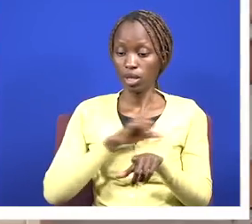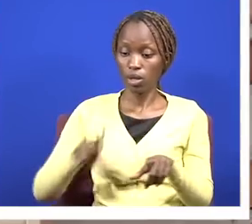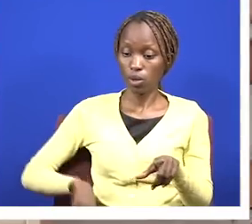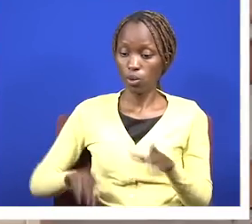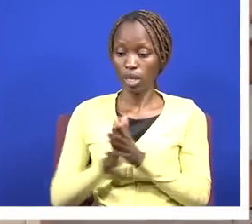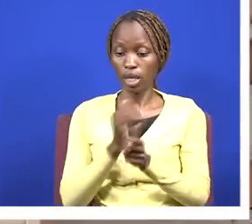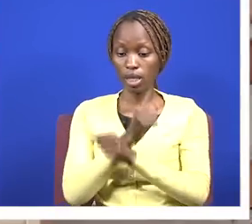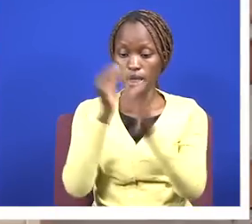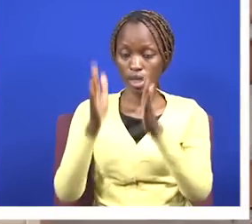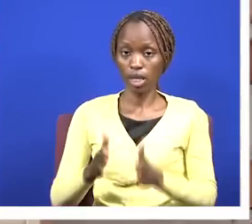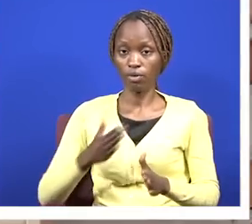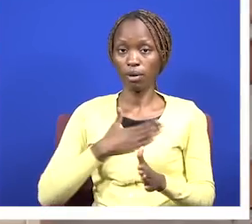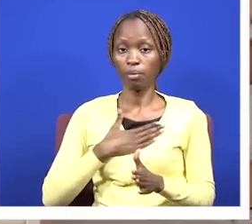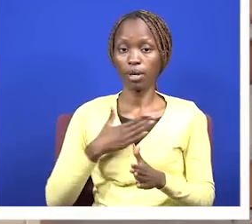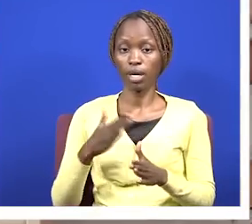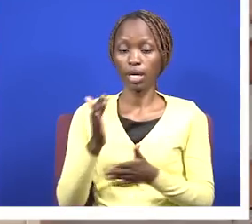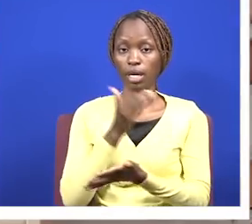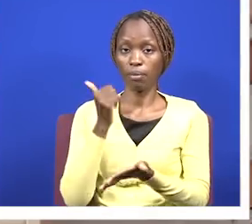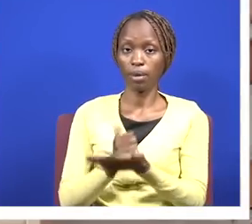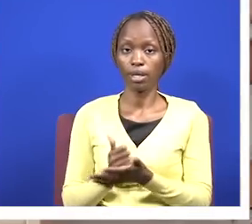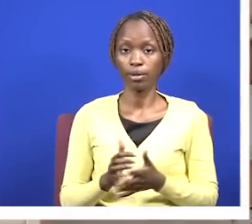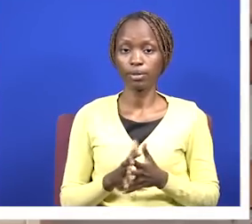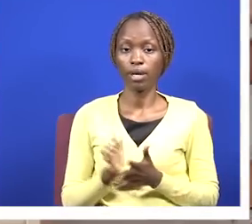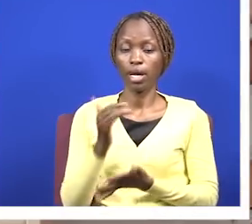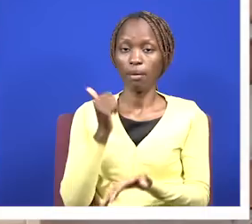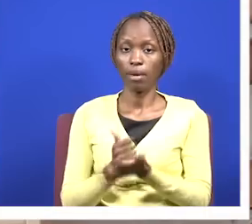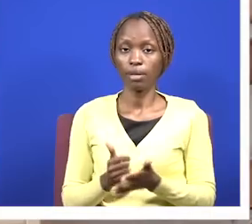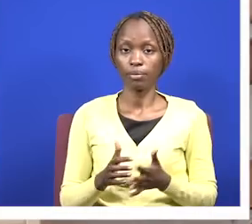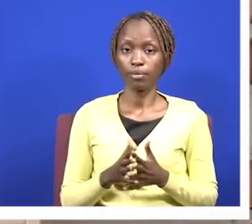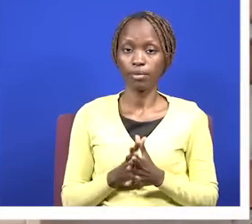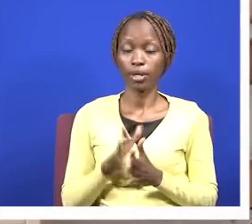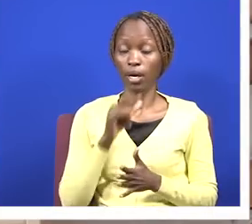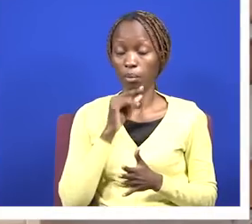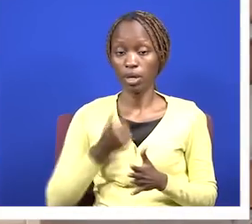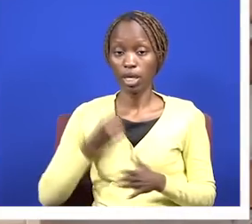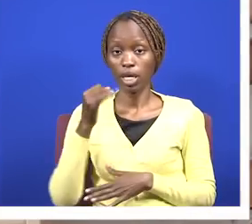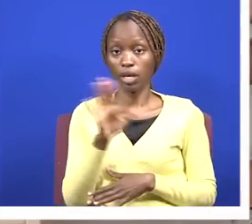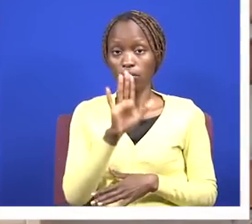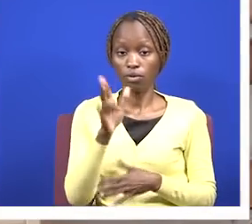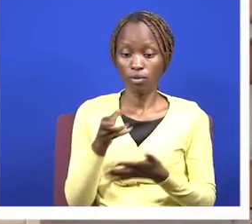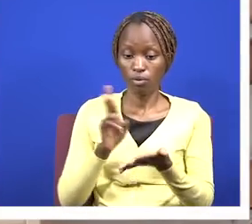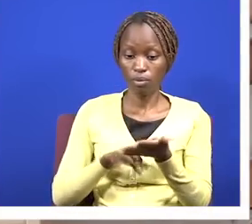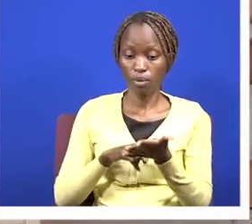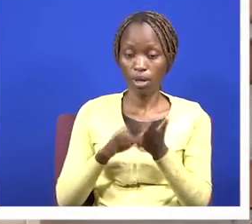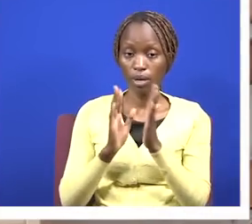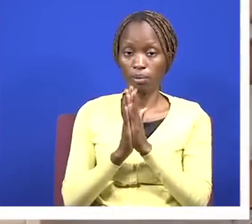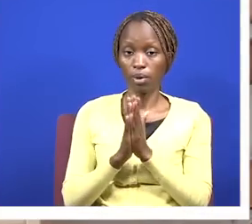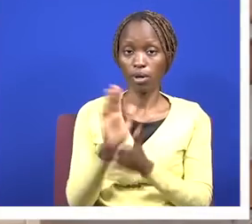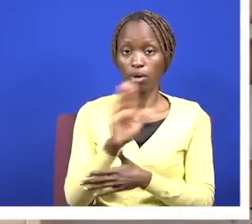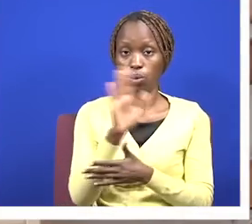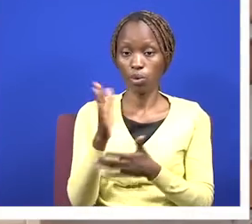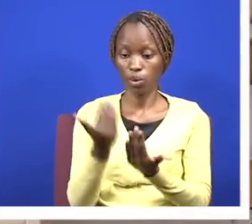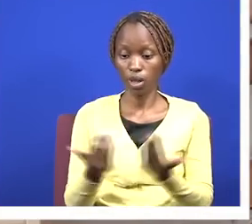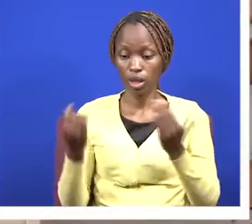my Savior. Amen. Amen. Boys and girls, if you have prayed that prayer, you are a child